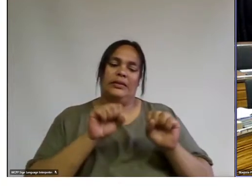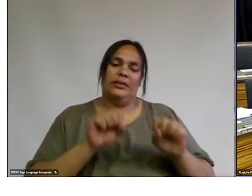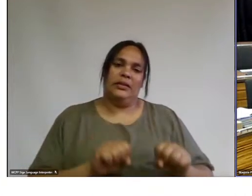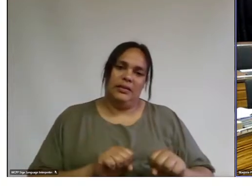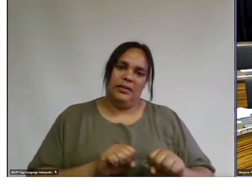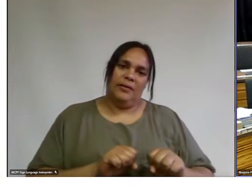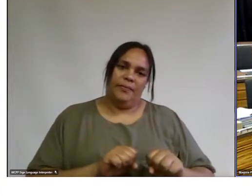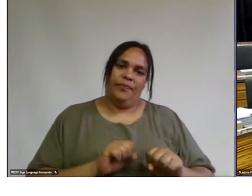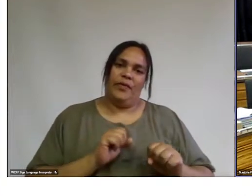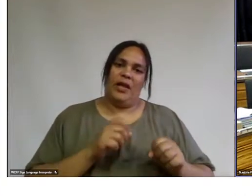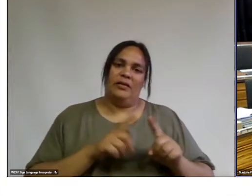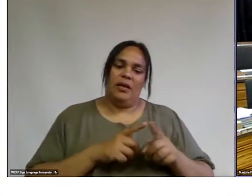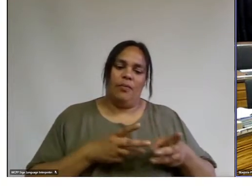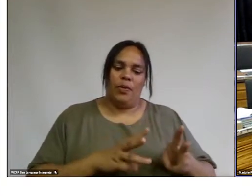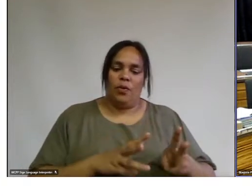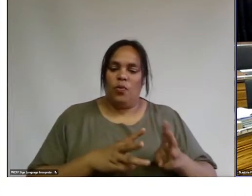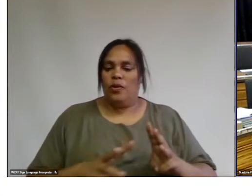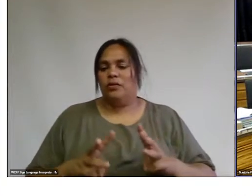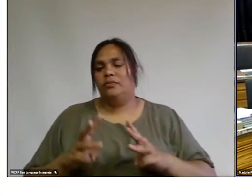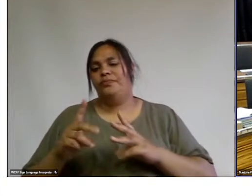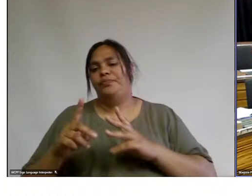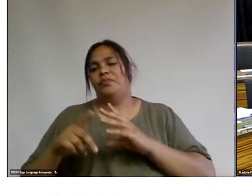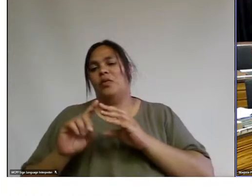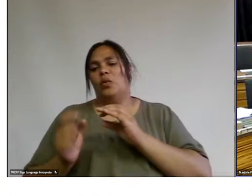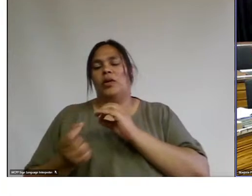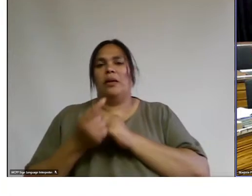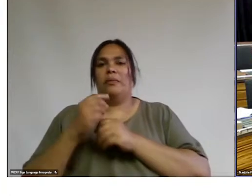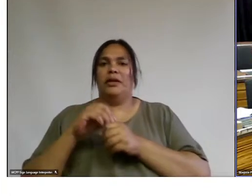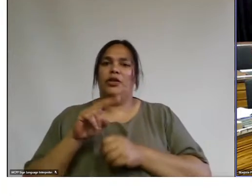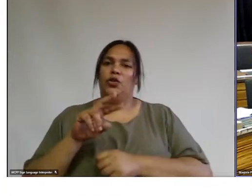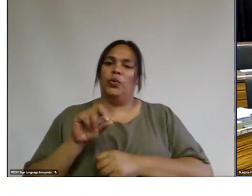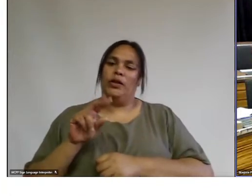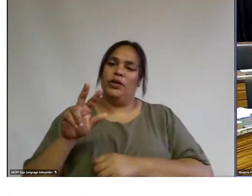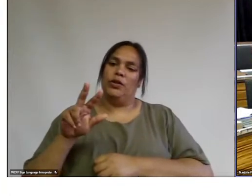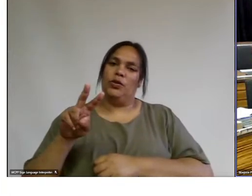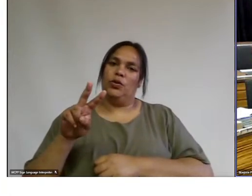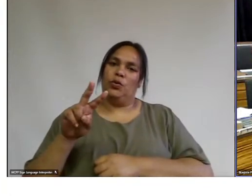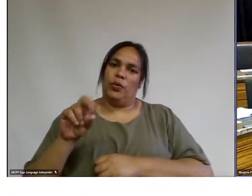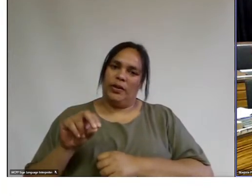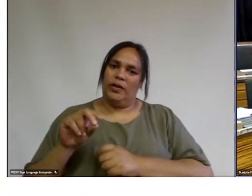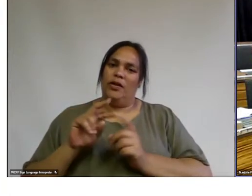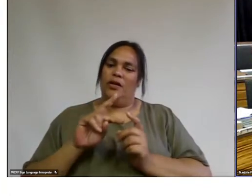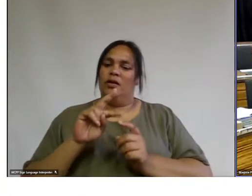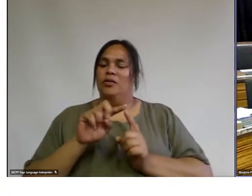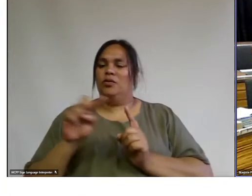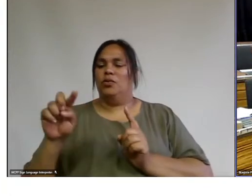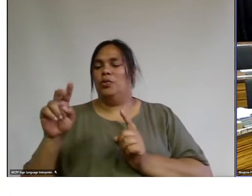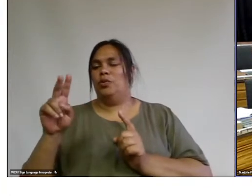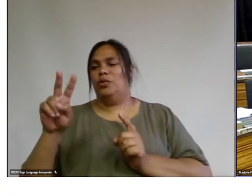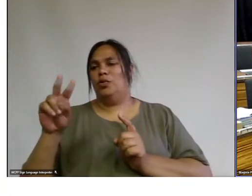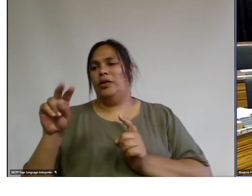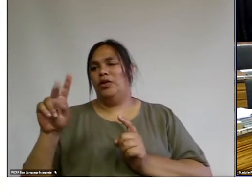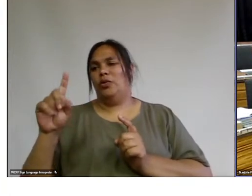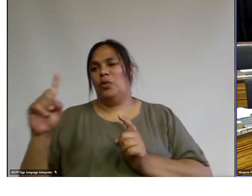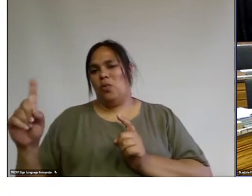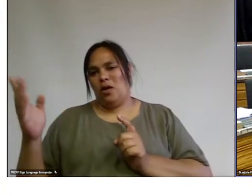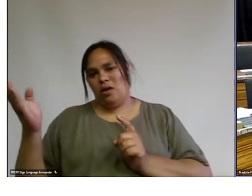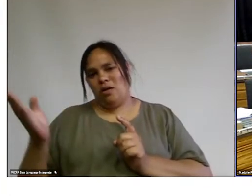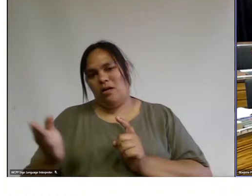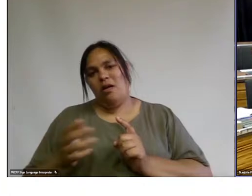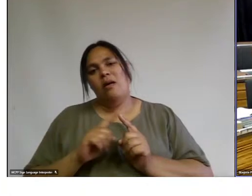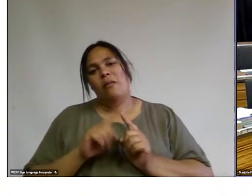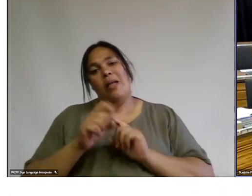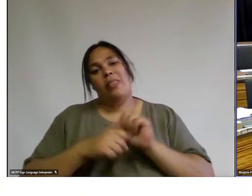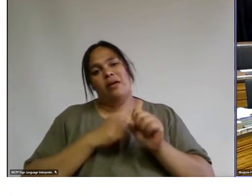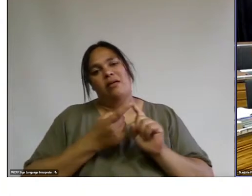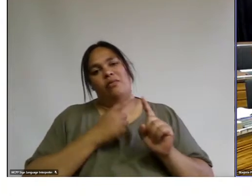the conditions pertaining during 2020 into 2021, I think that really from